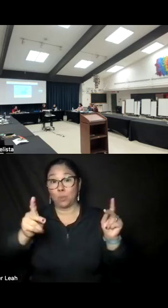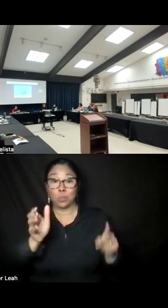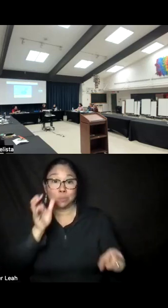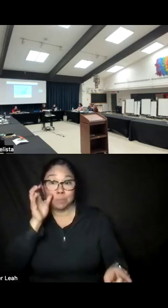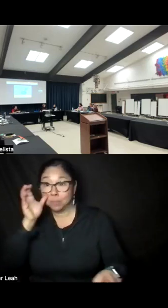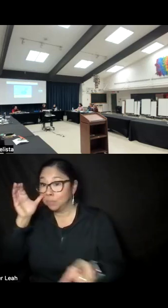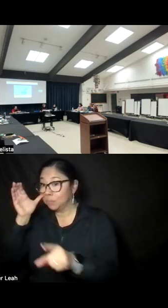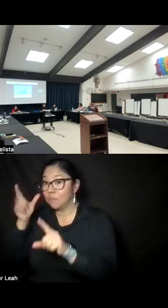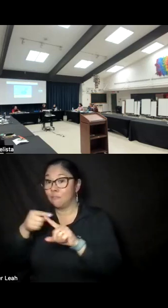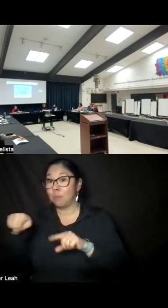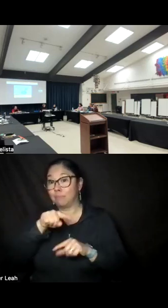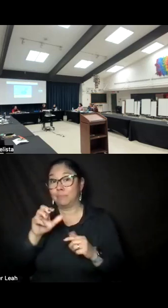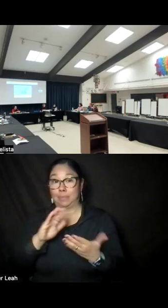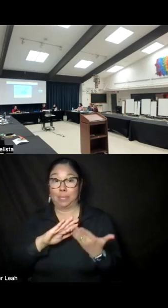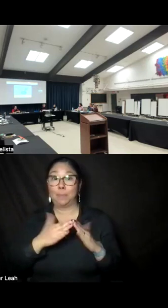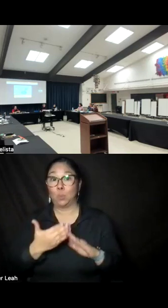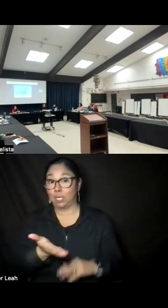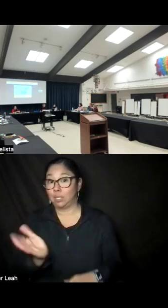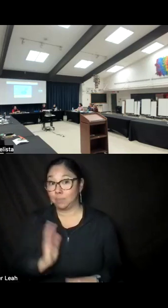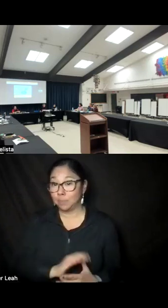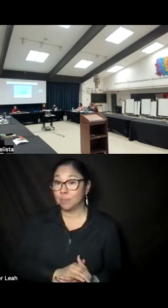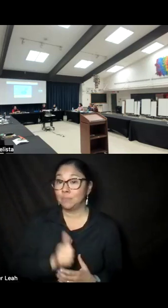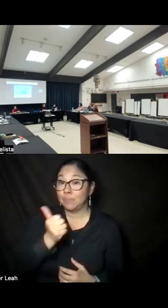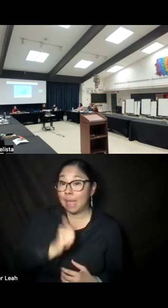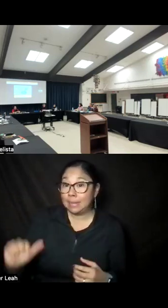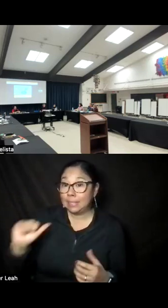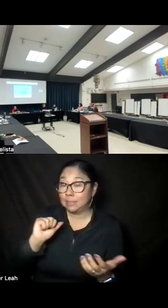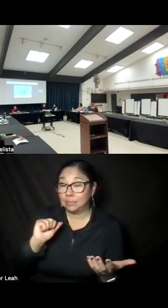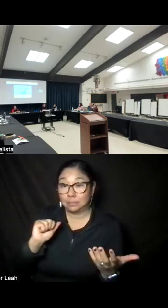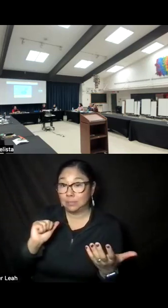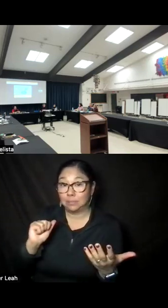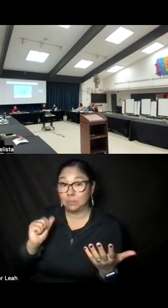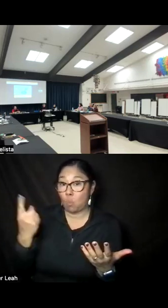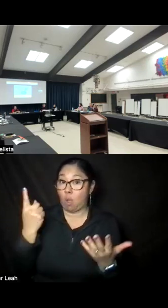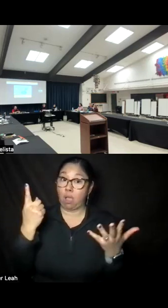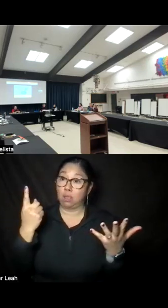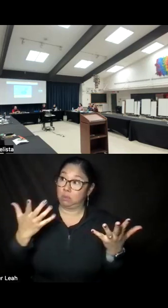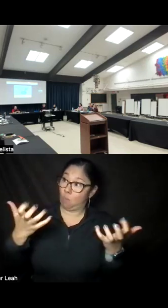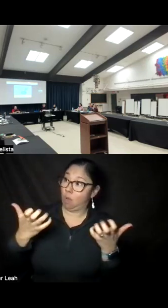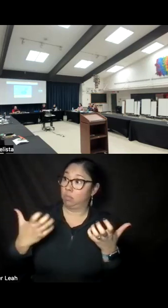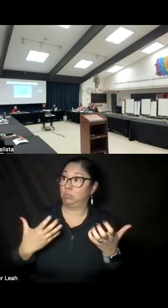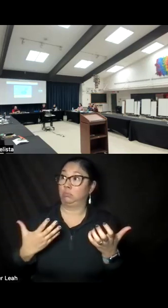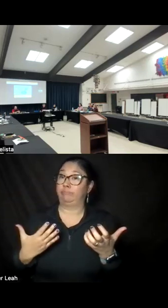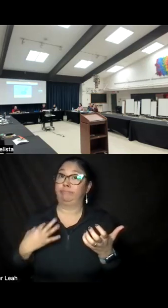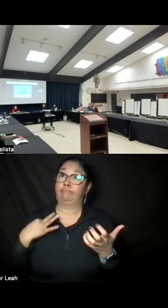our community. Is there anybody who wishes to speak to the SSC?